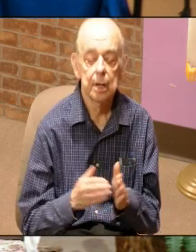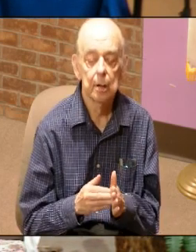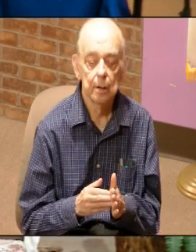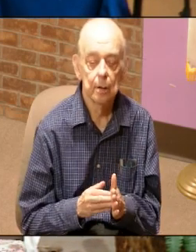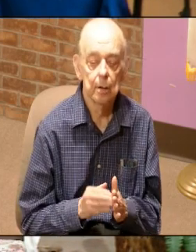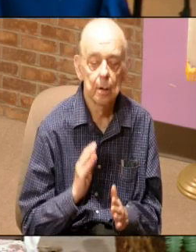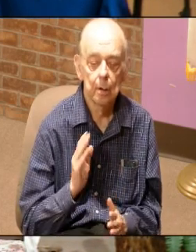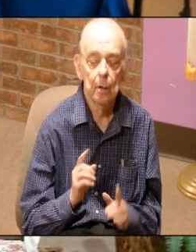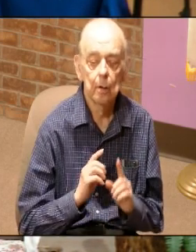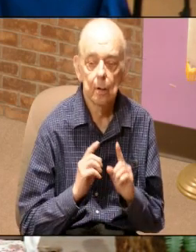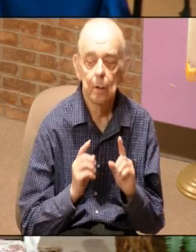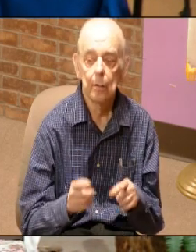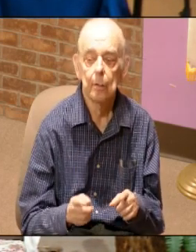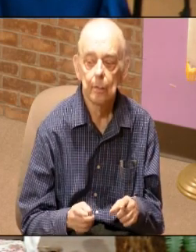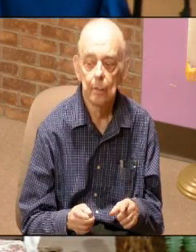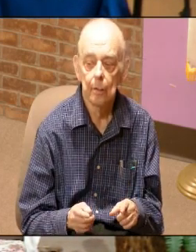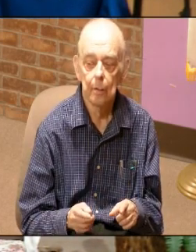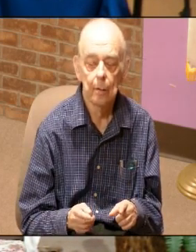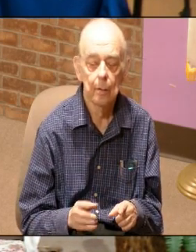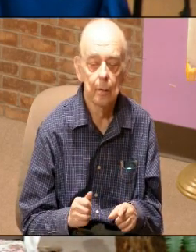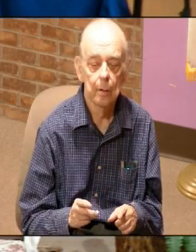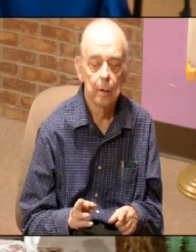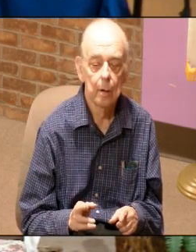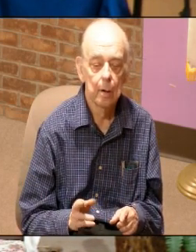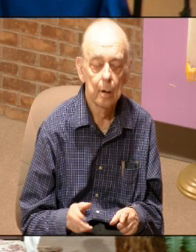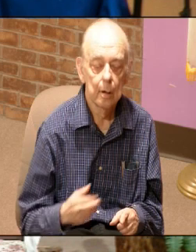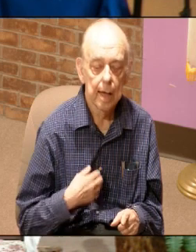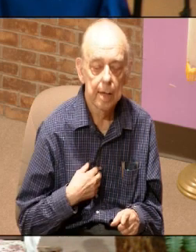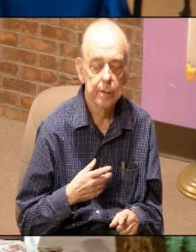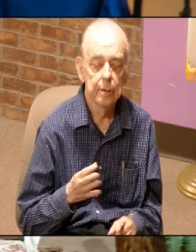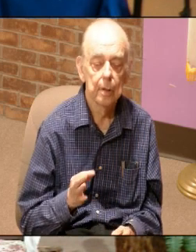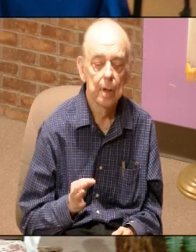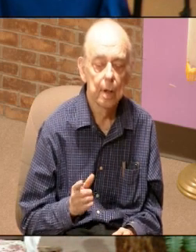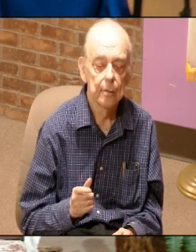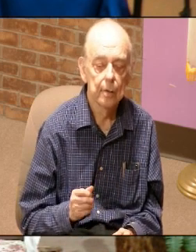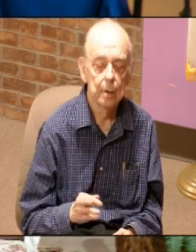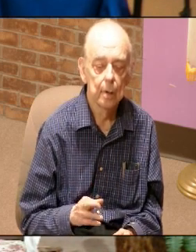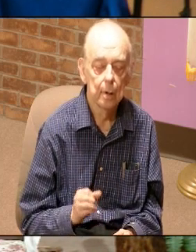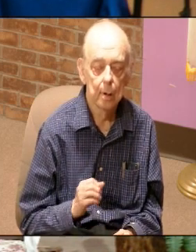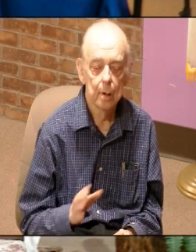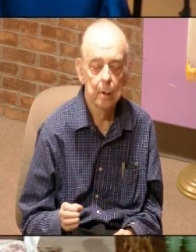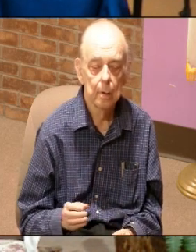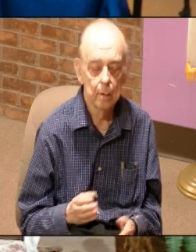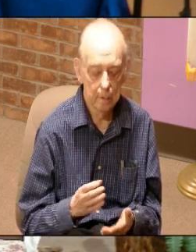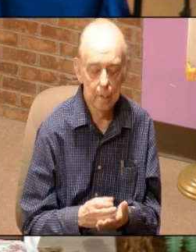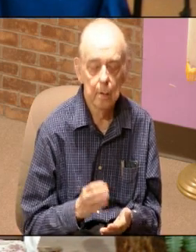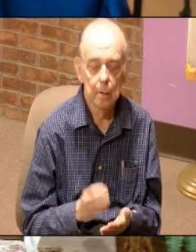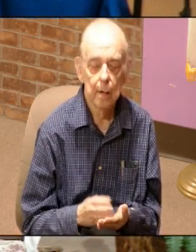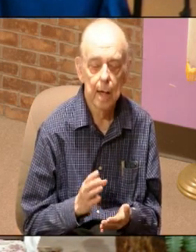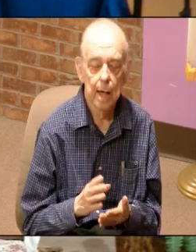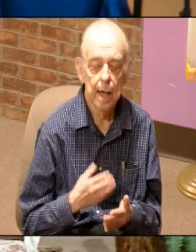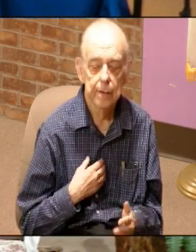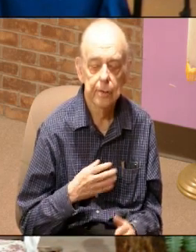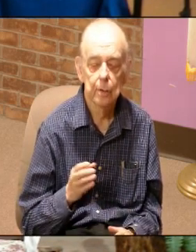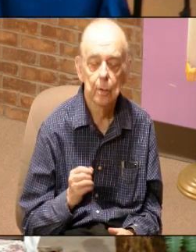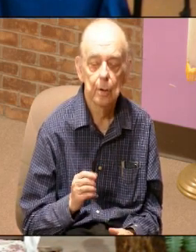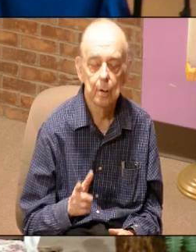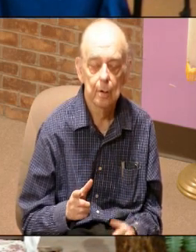you're going to go to that jar that has some flour and that jug that has some oil